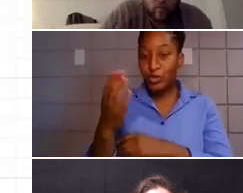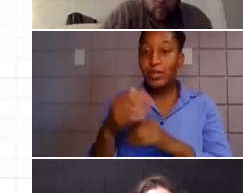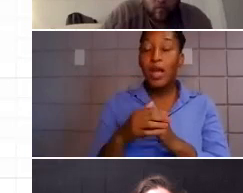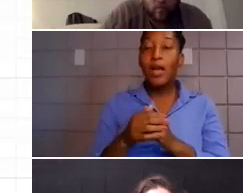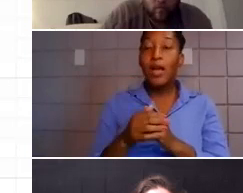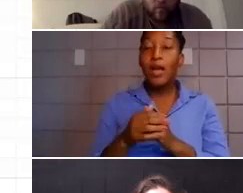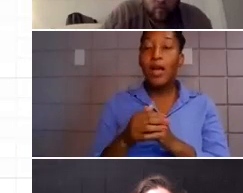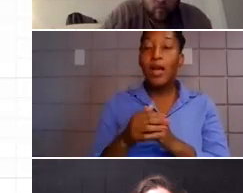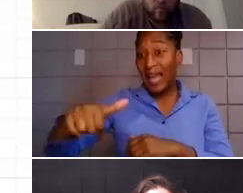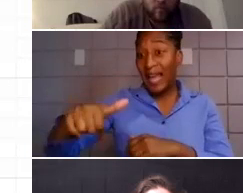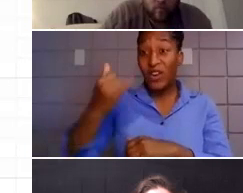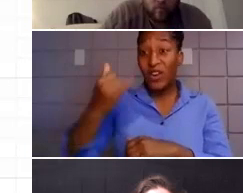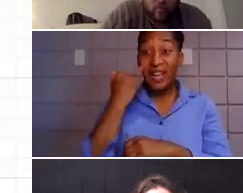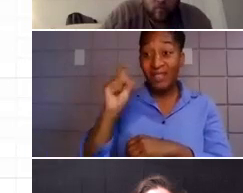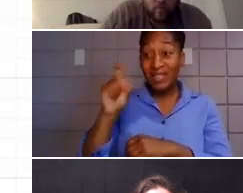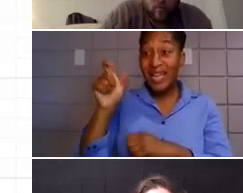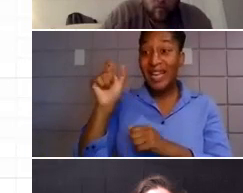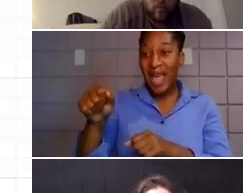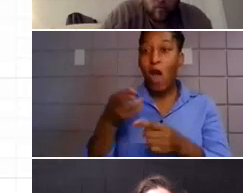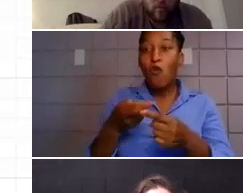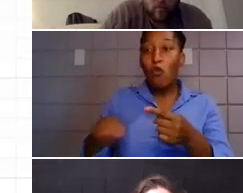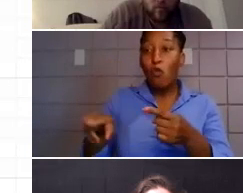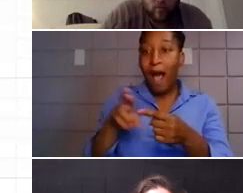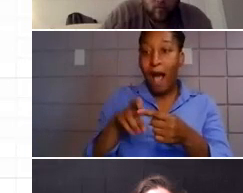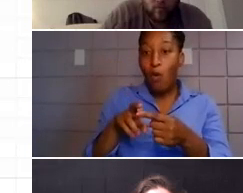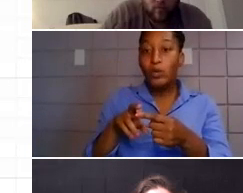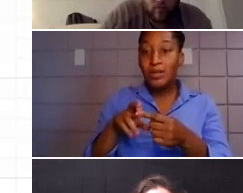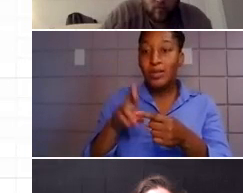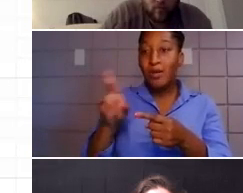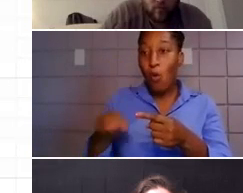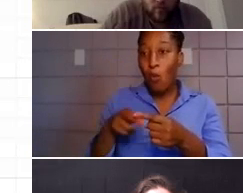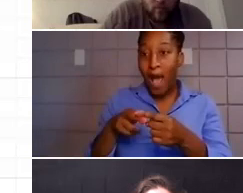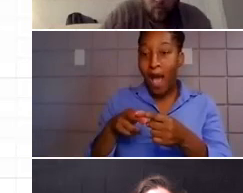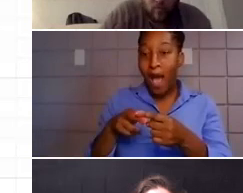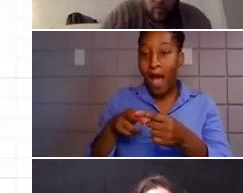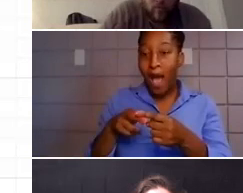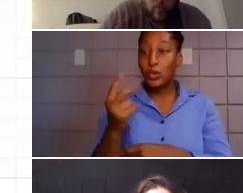call it a day. Okay. So now